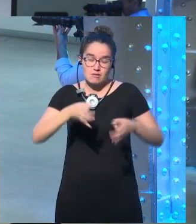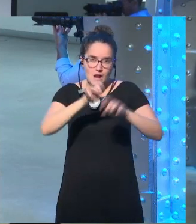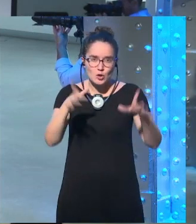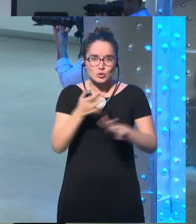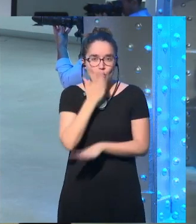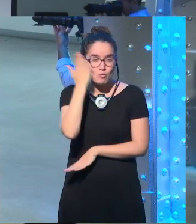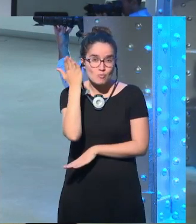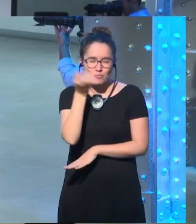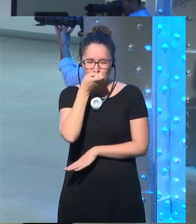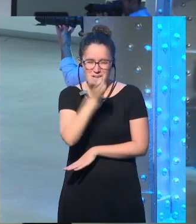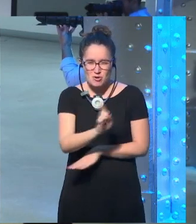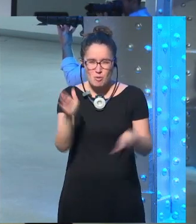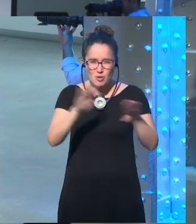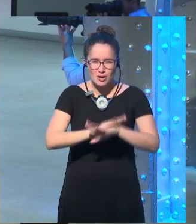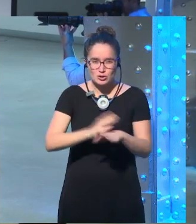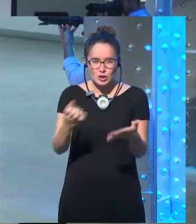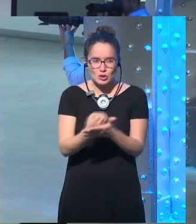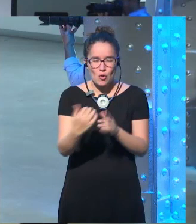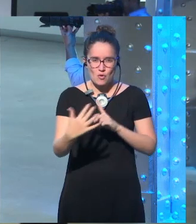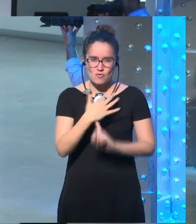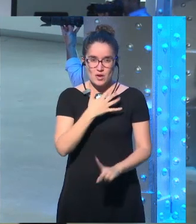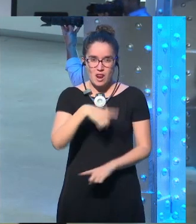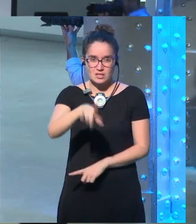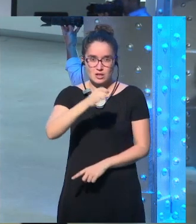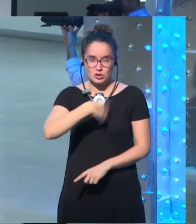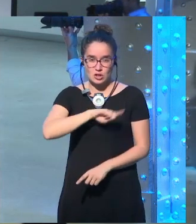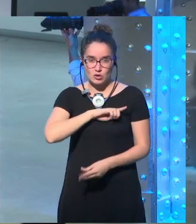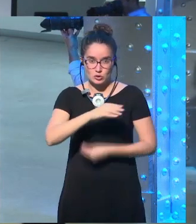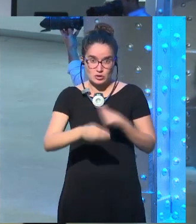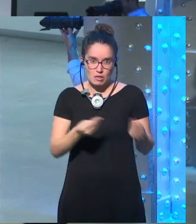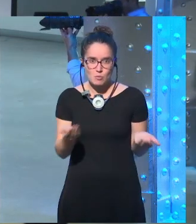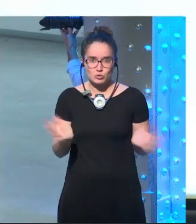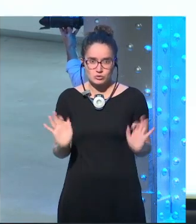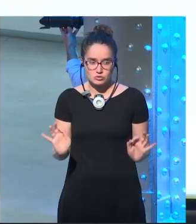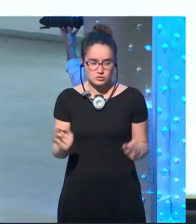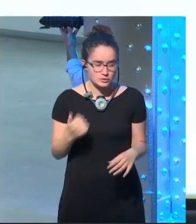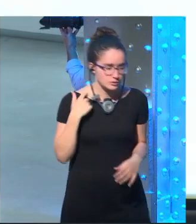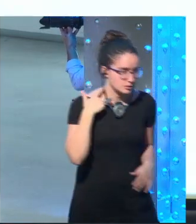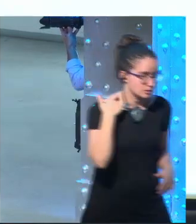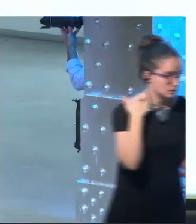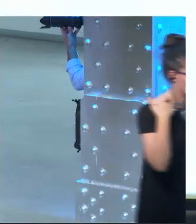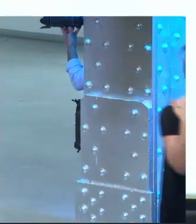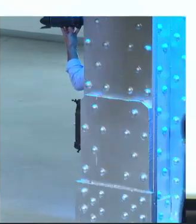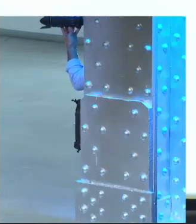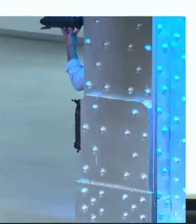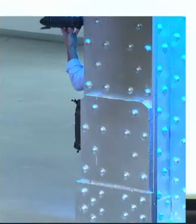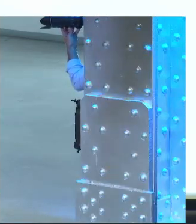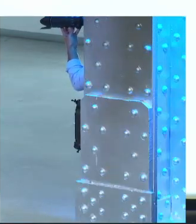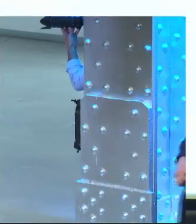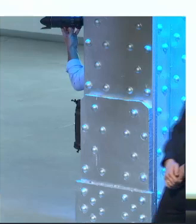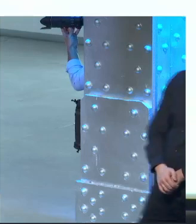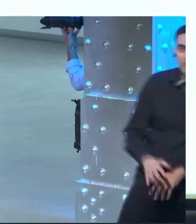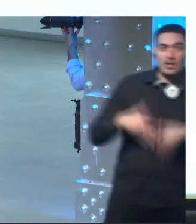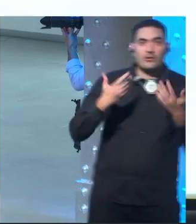and there are a lot of things that we can only deem as being deficits in